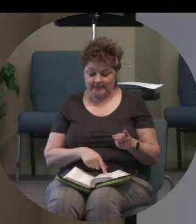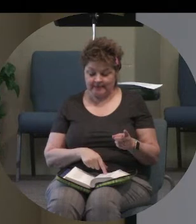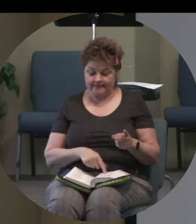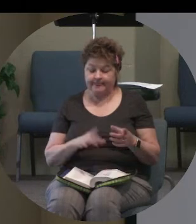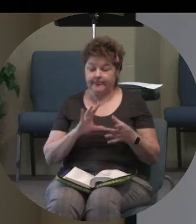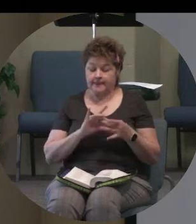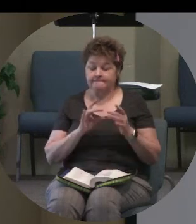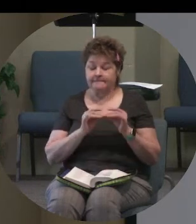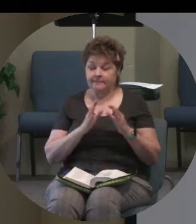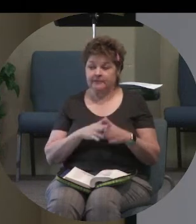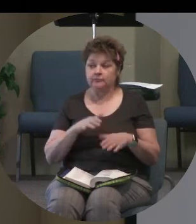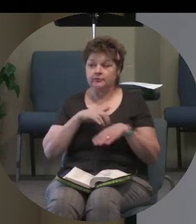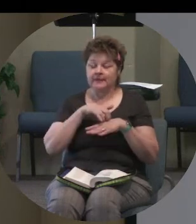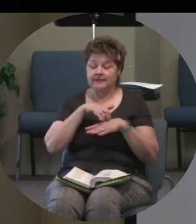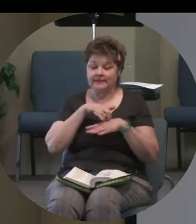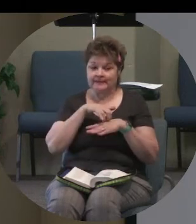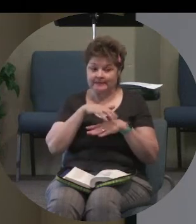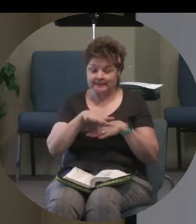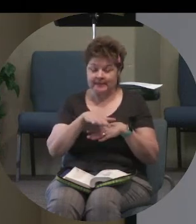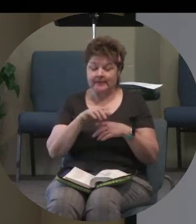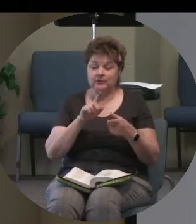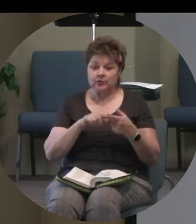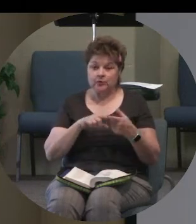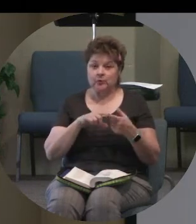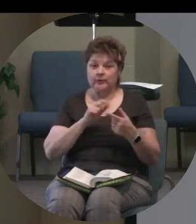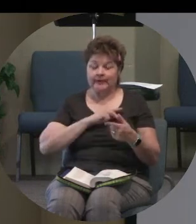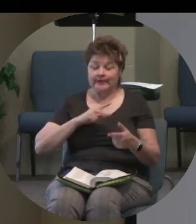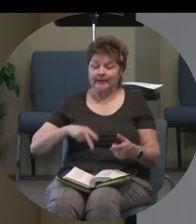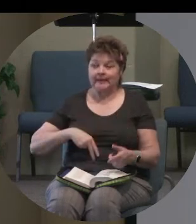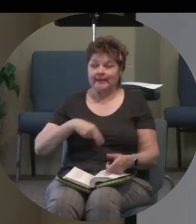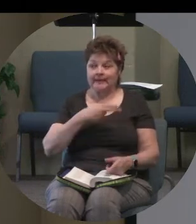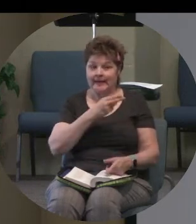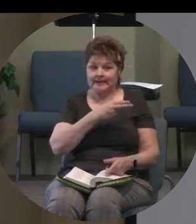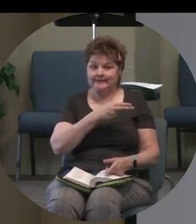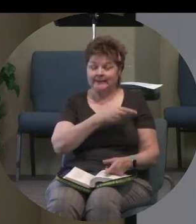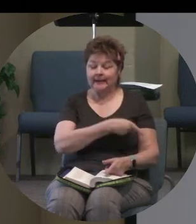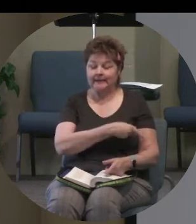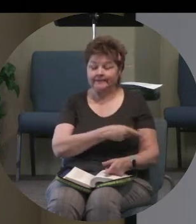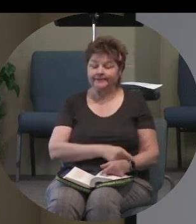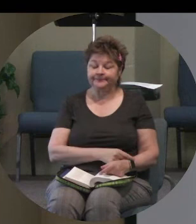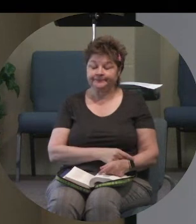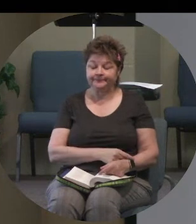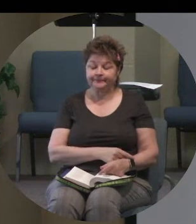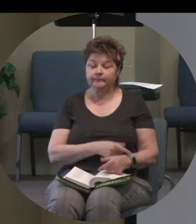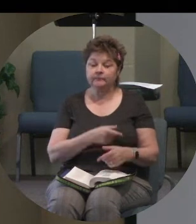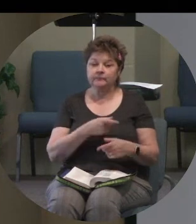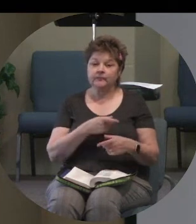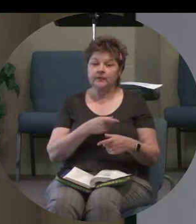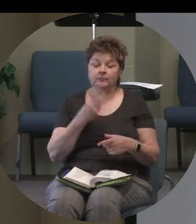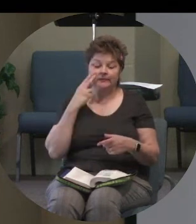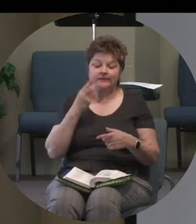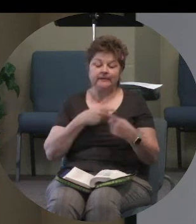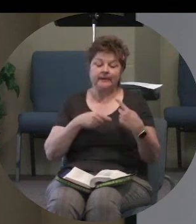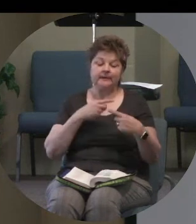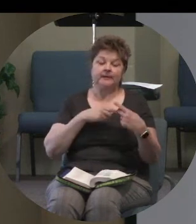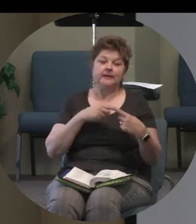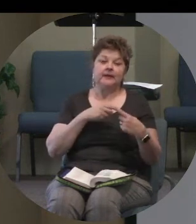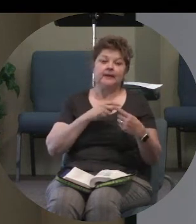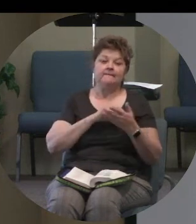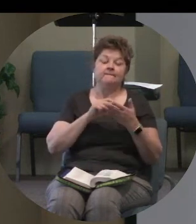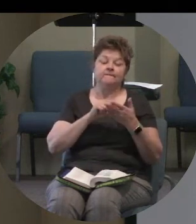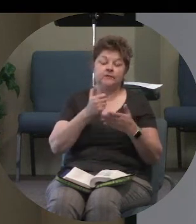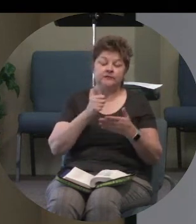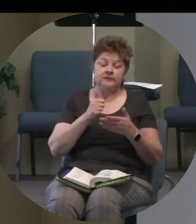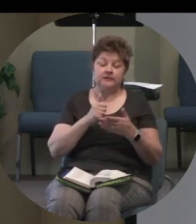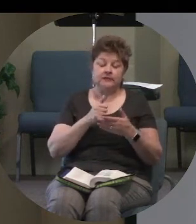sent to Hezekiah. And the message is this, back in verse 10 of 19, it says, thus